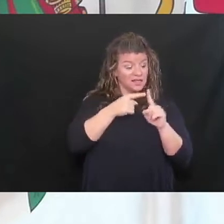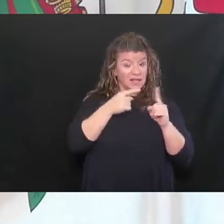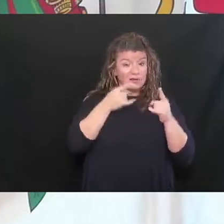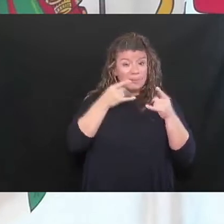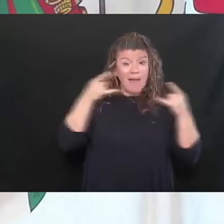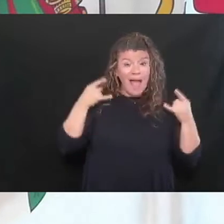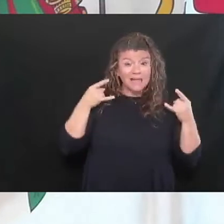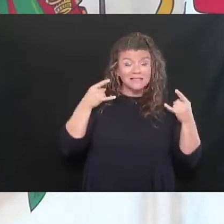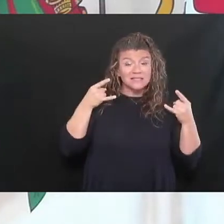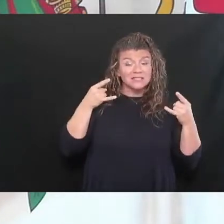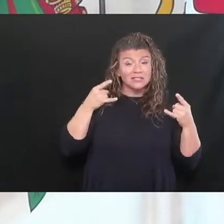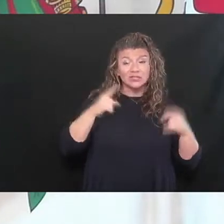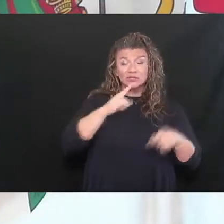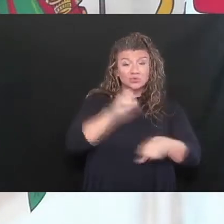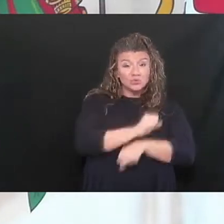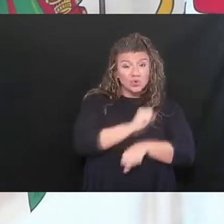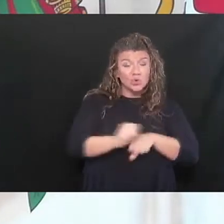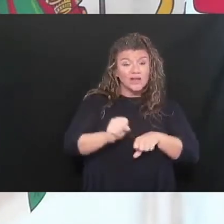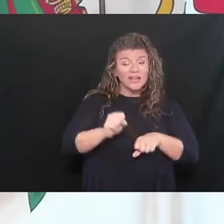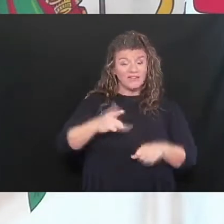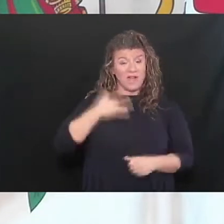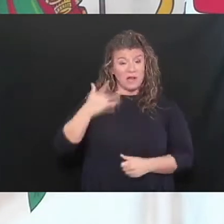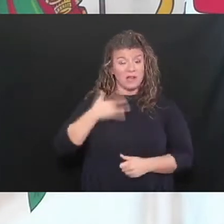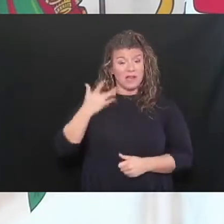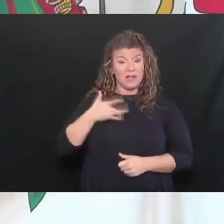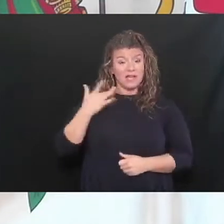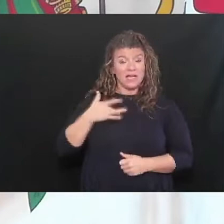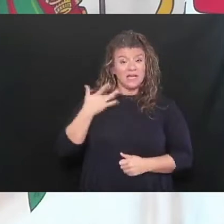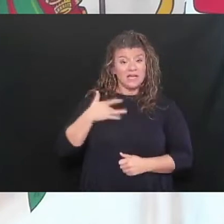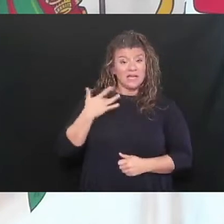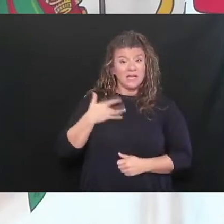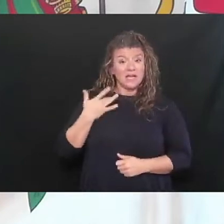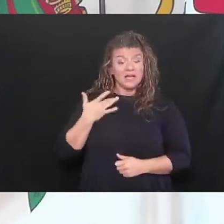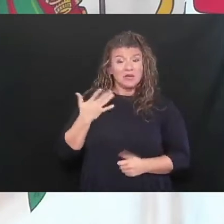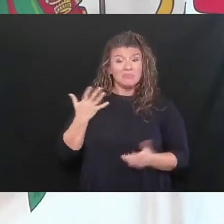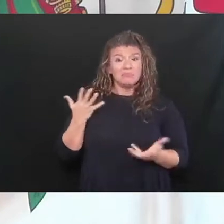is a child really going to feel,